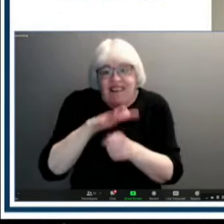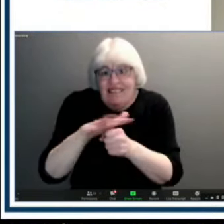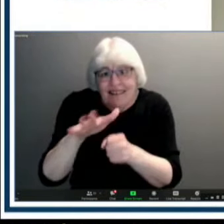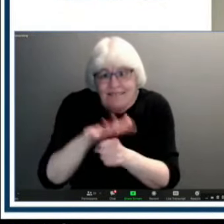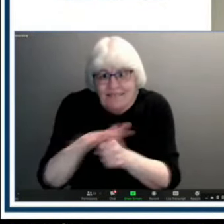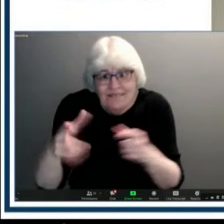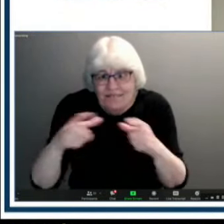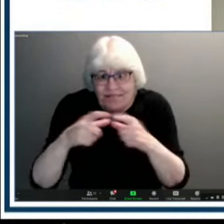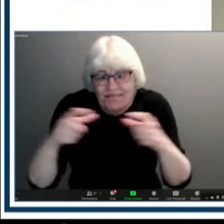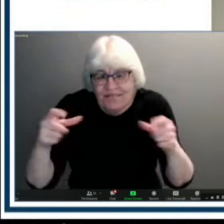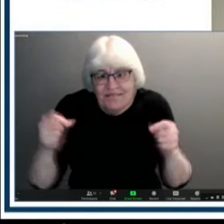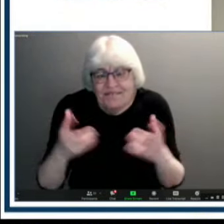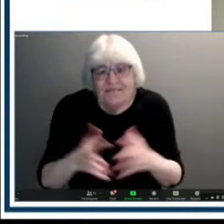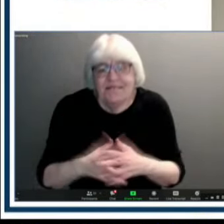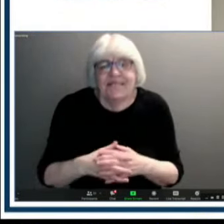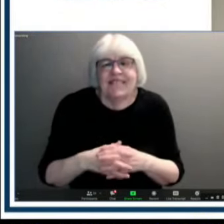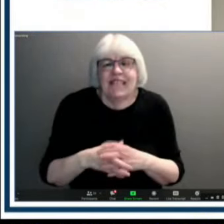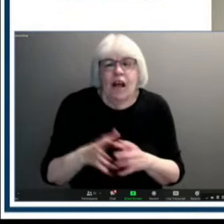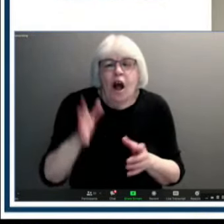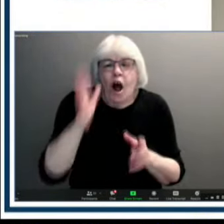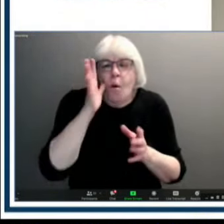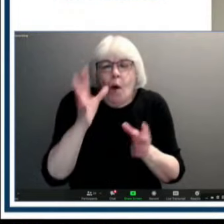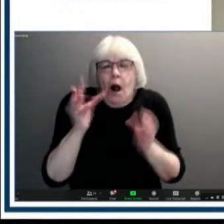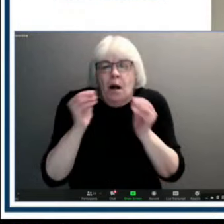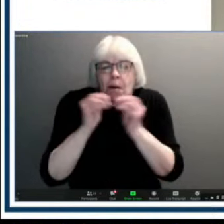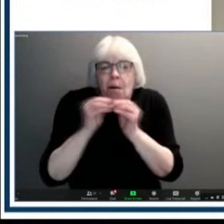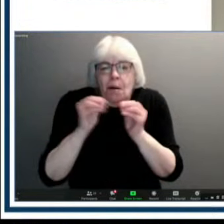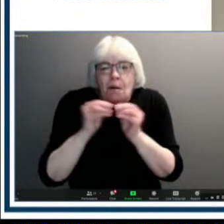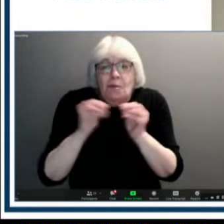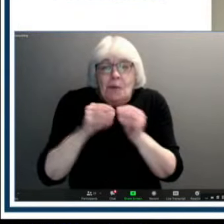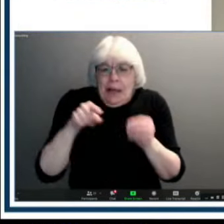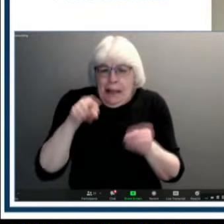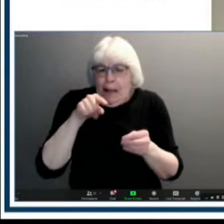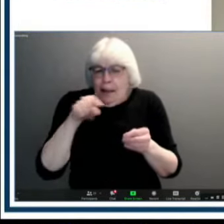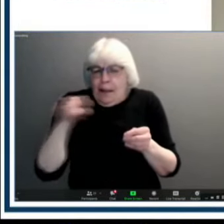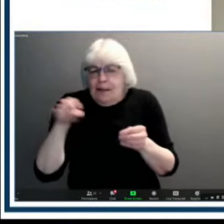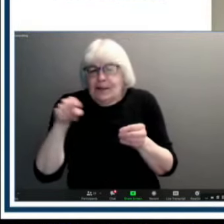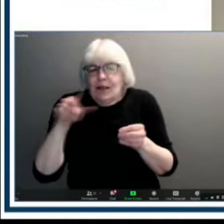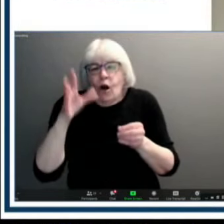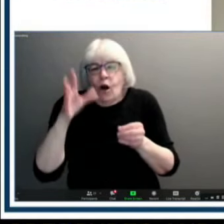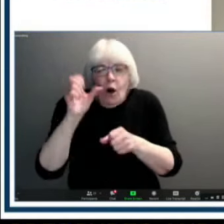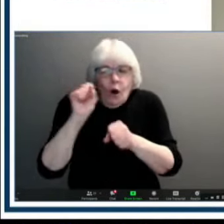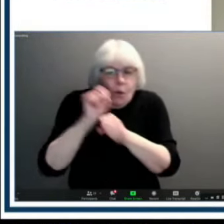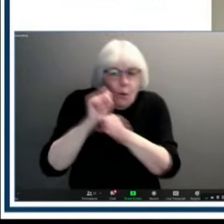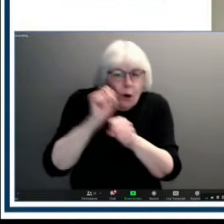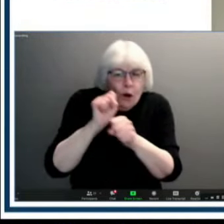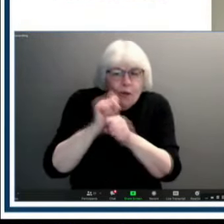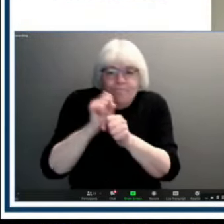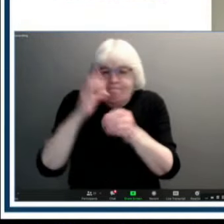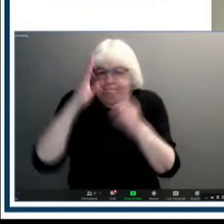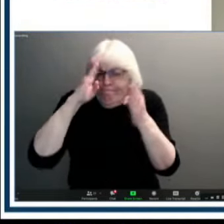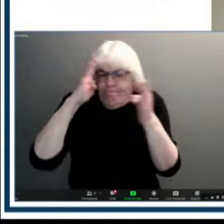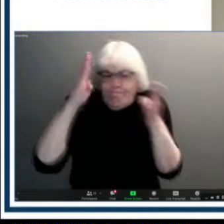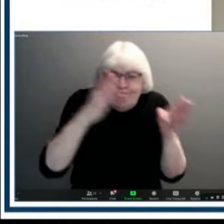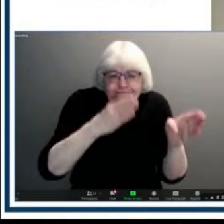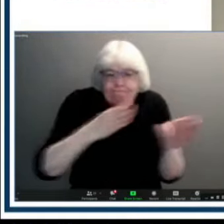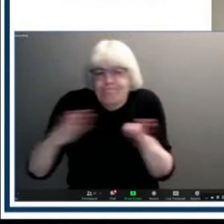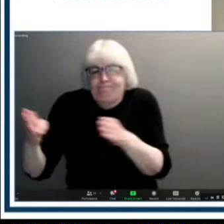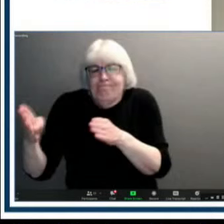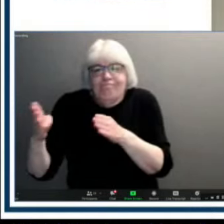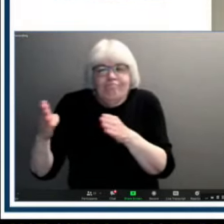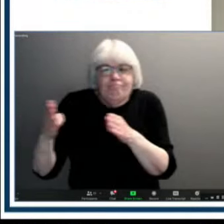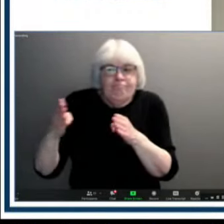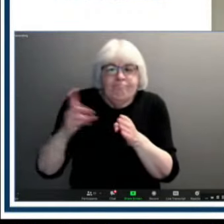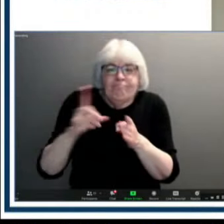We will have more to say about this later this week. We're working out some of the final details, including how exactly we will distribute rapid test